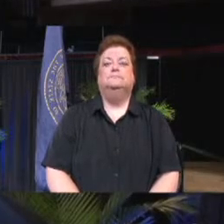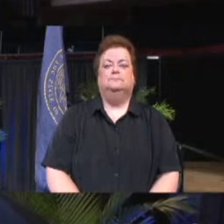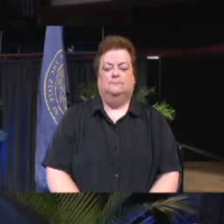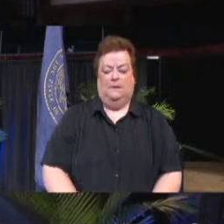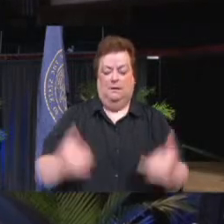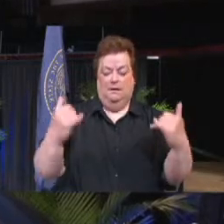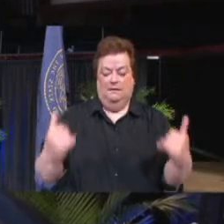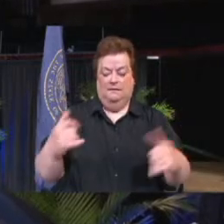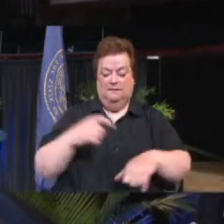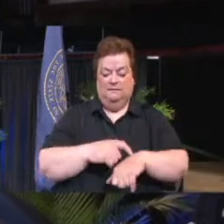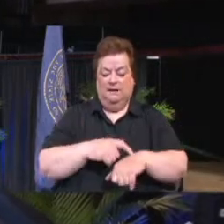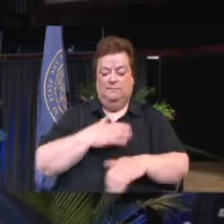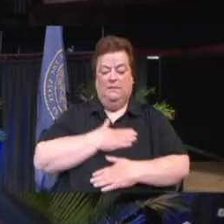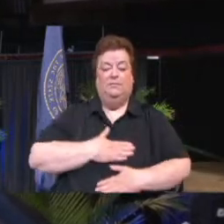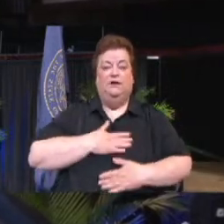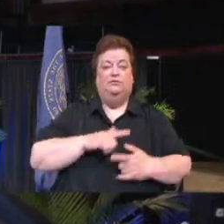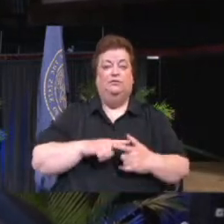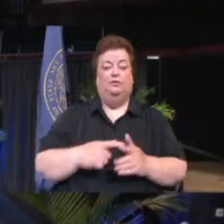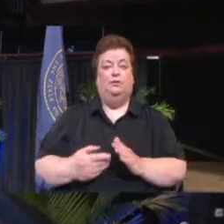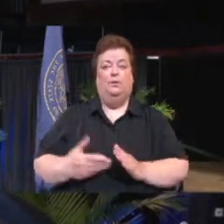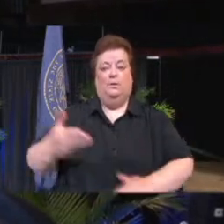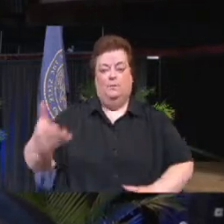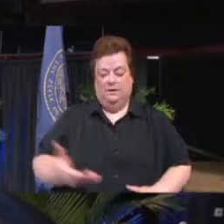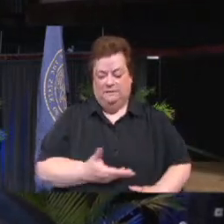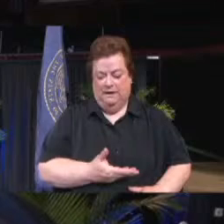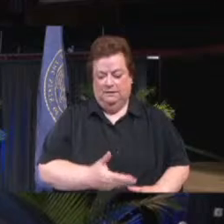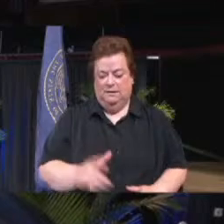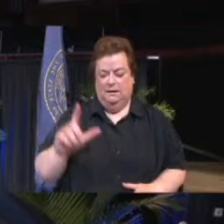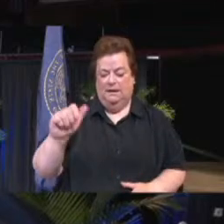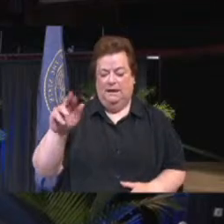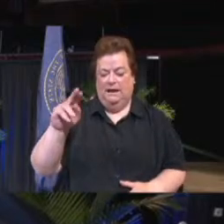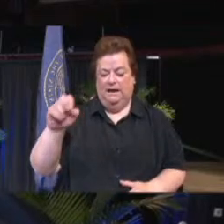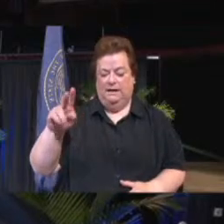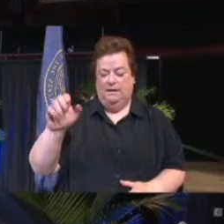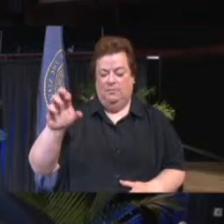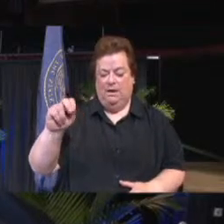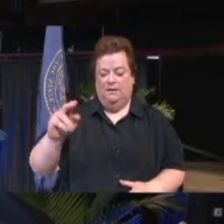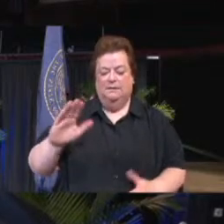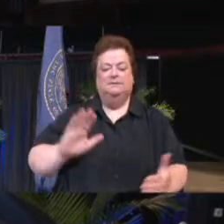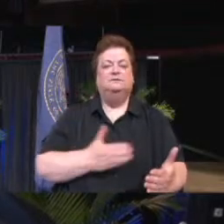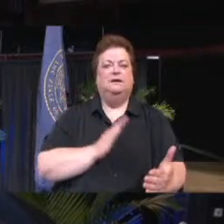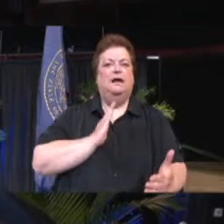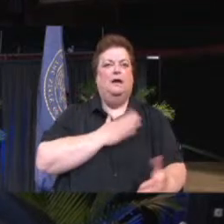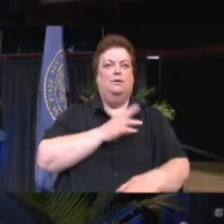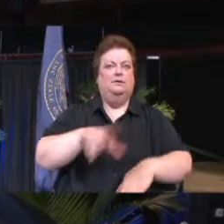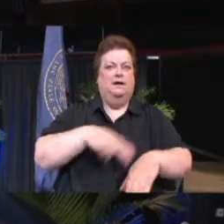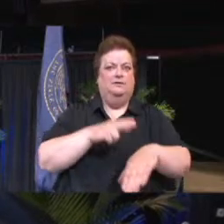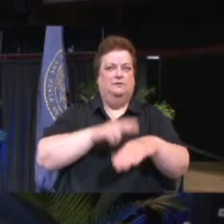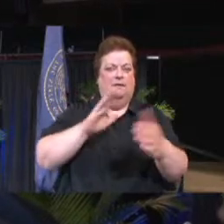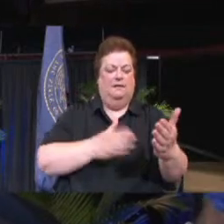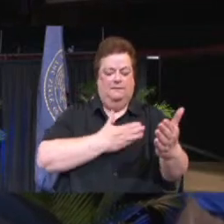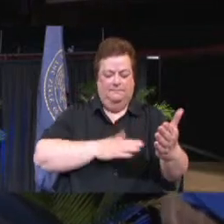At this time, it is my pleasure to present Lainey Barron singing our national anthem.